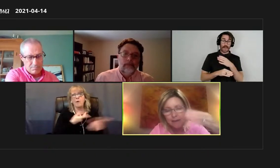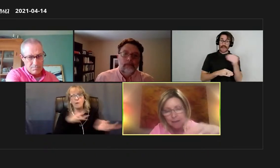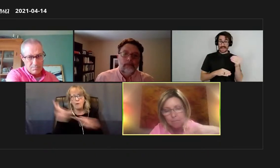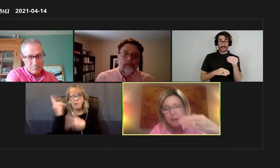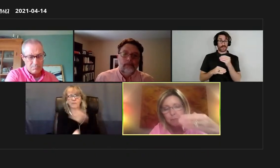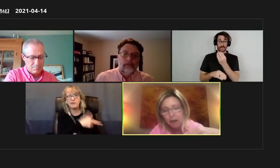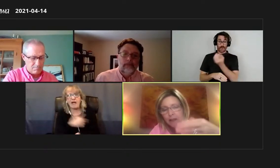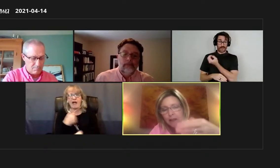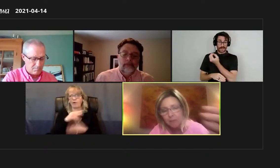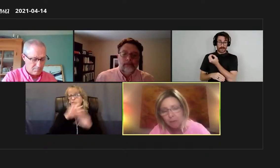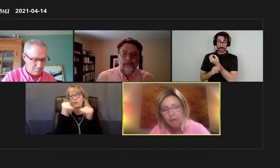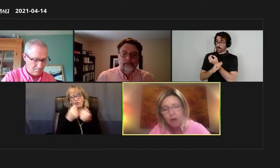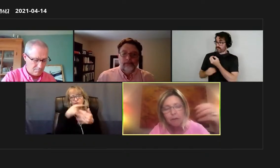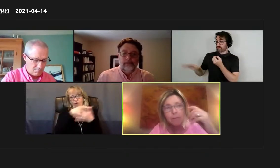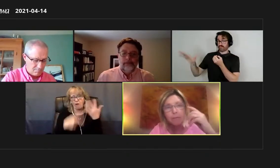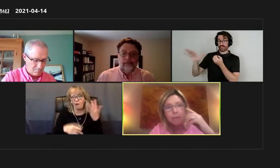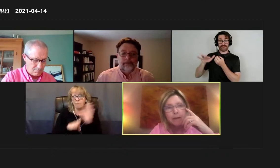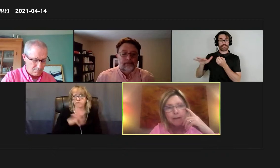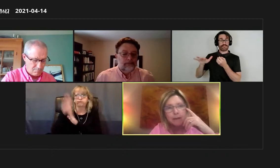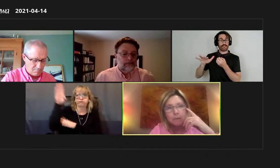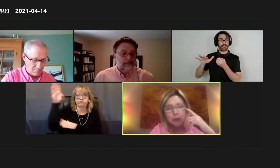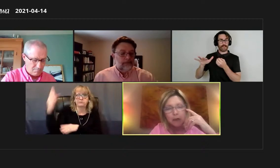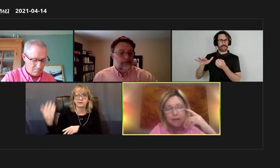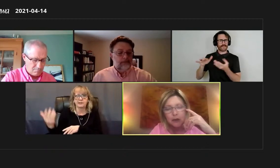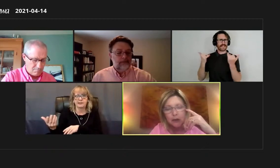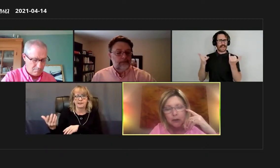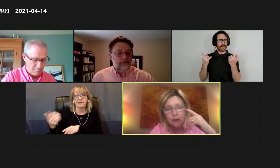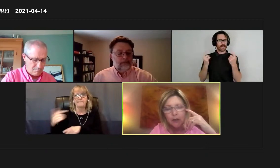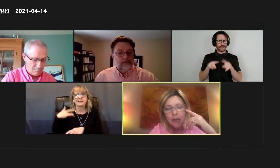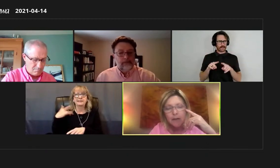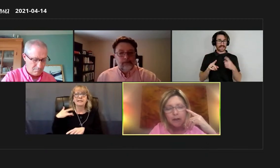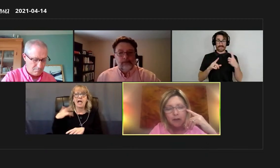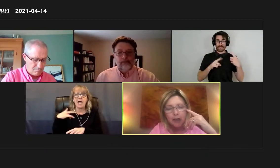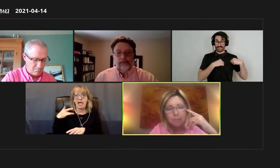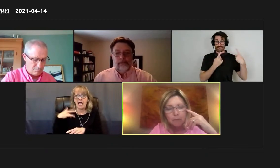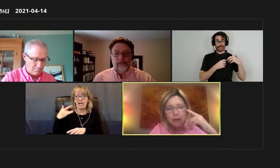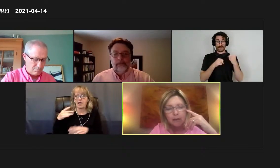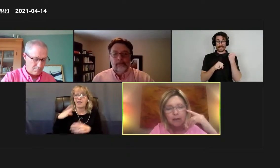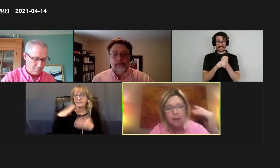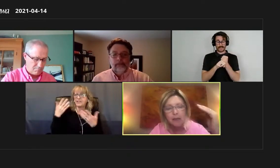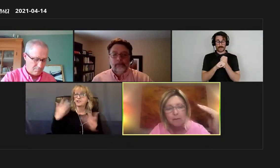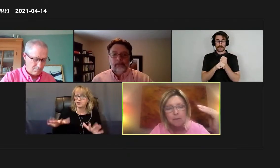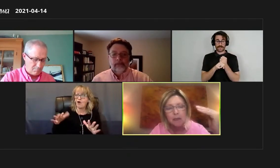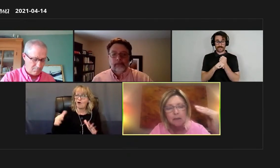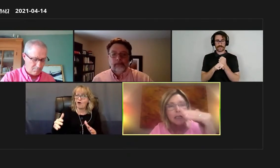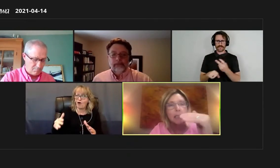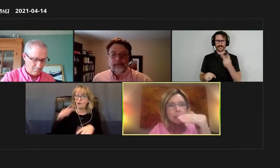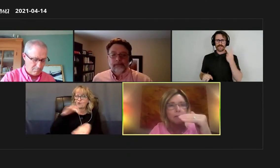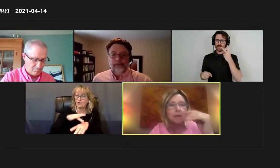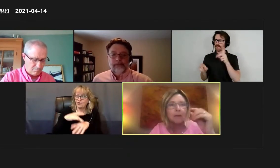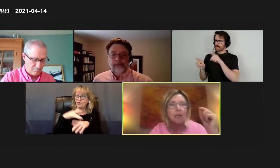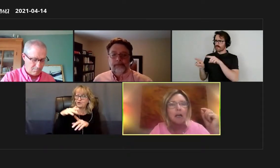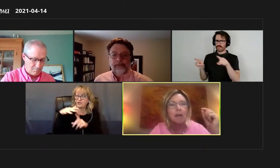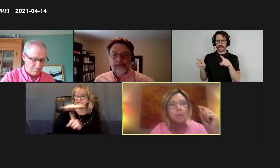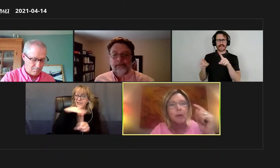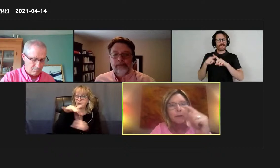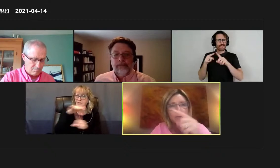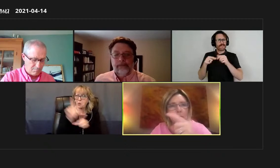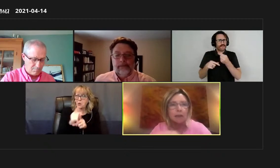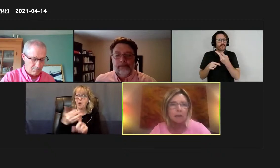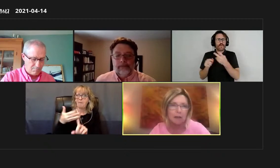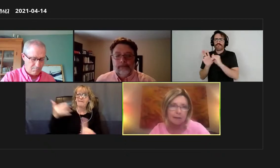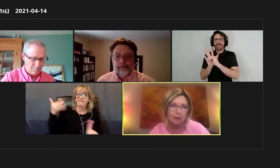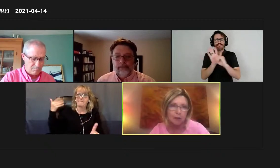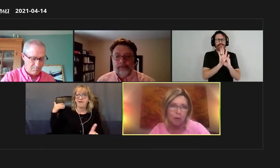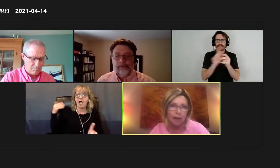It seems to me that as we've gone through this in the past year, there have been indicators of where those